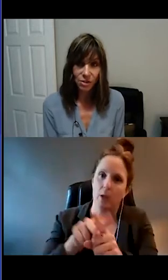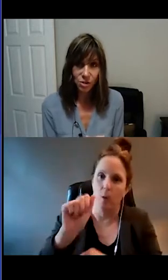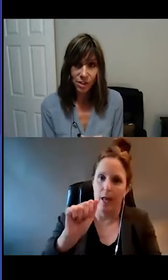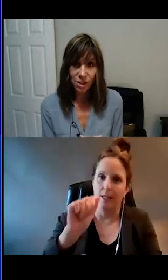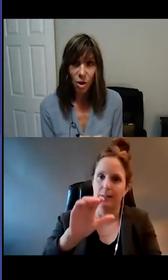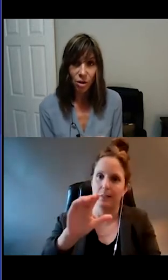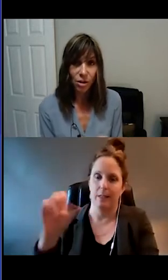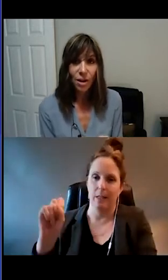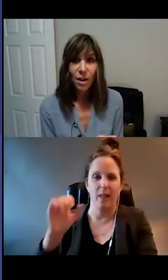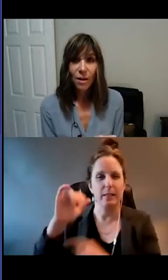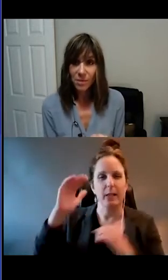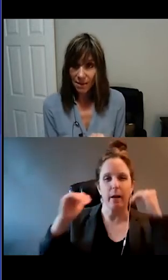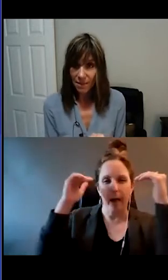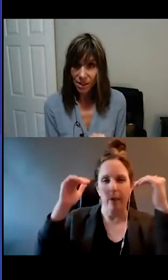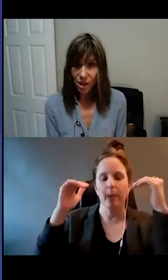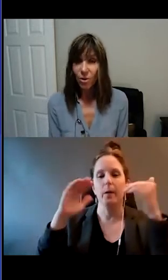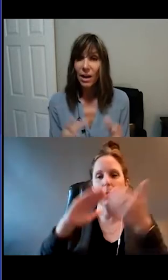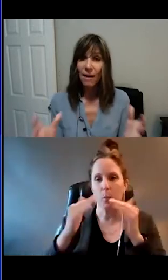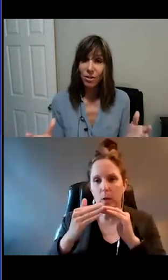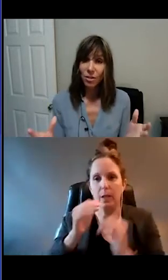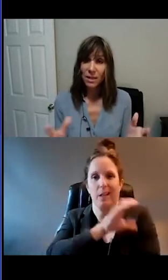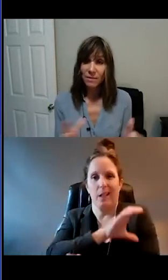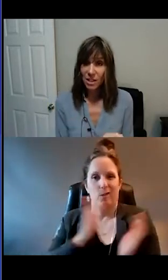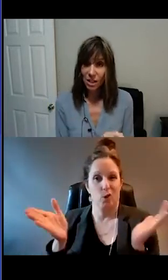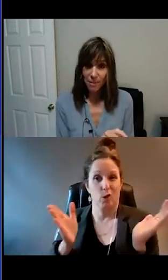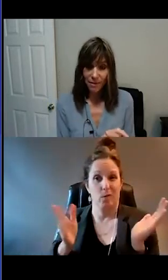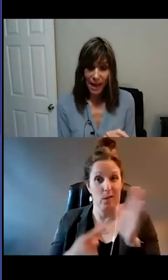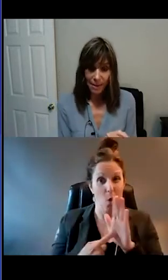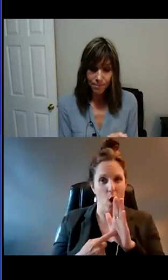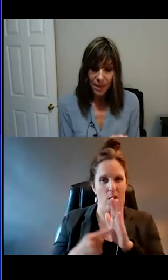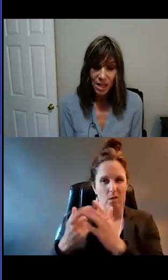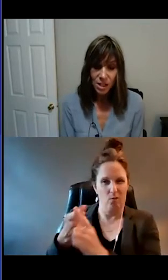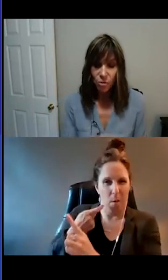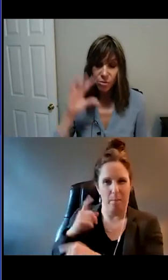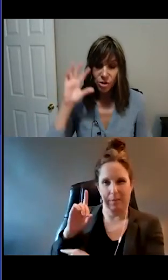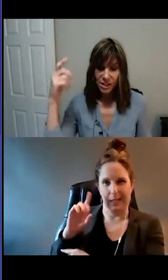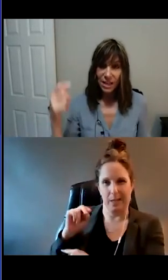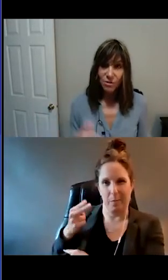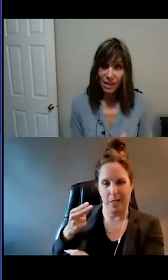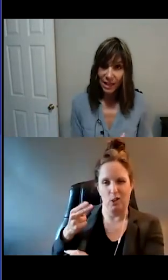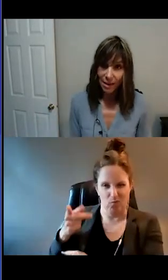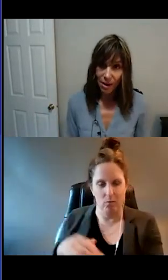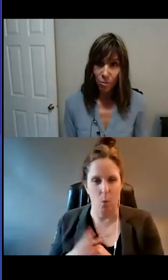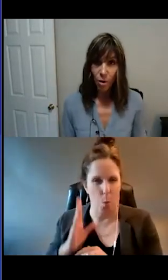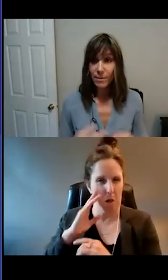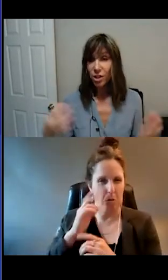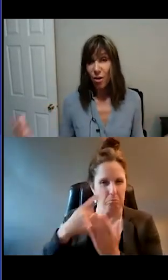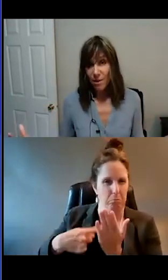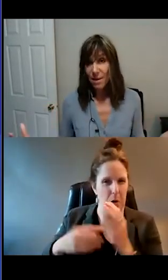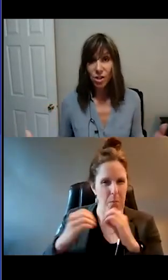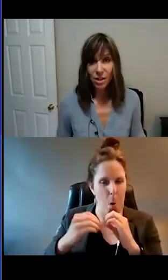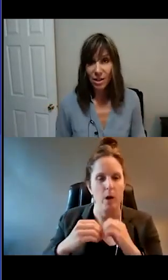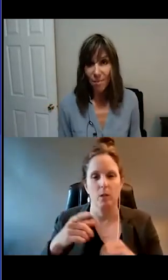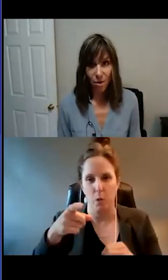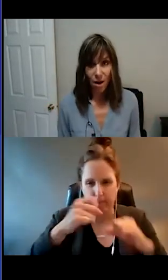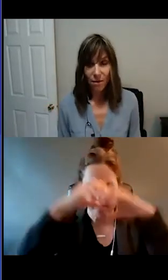Community Clinical Services model from DMH. And we're going to have a little bit of discussion about that. So just to get you thinking about her program, and she